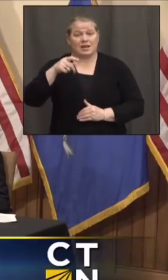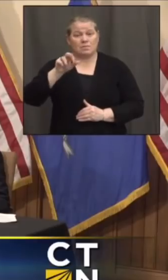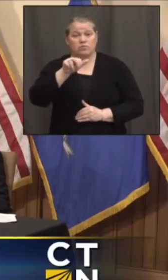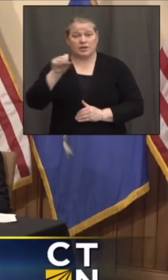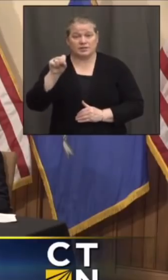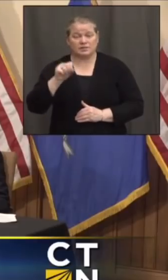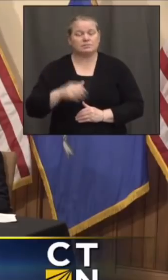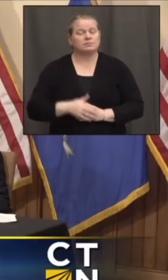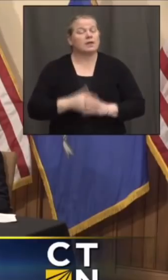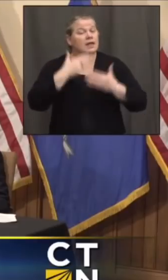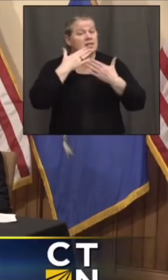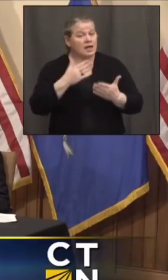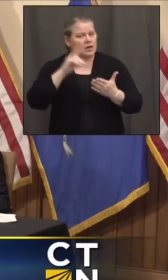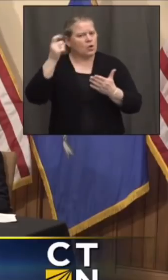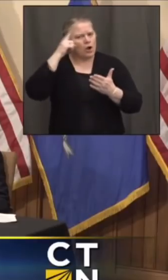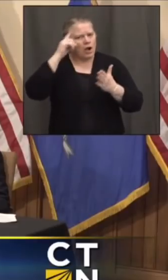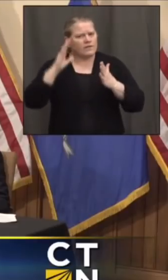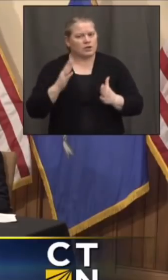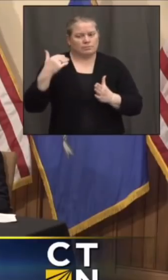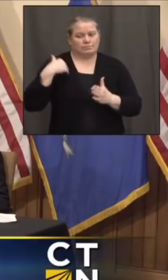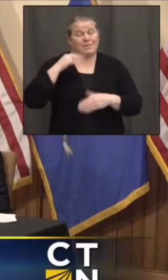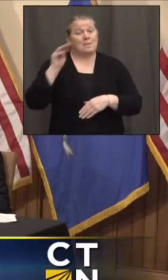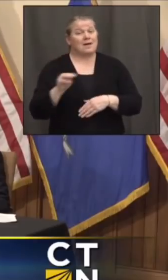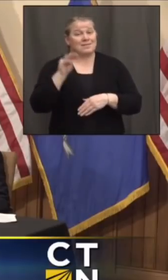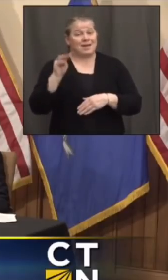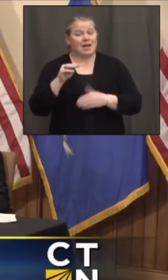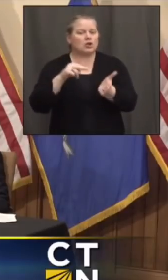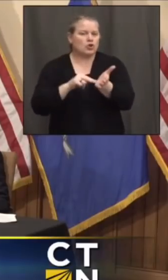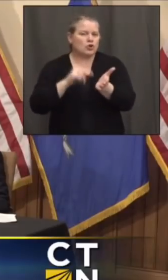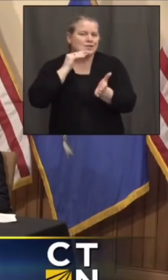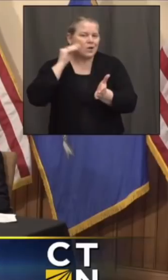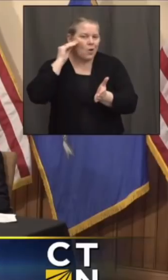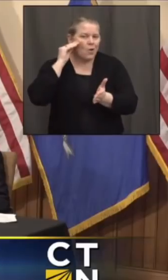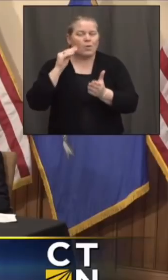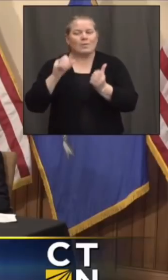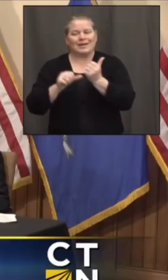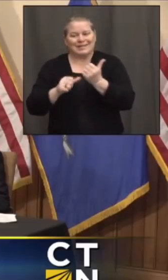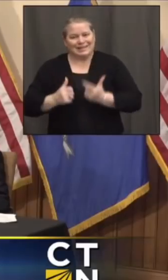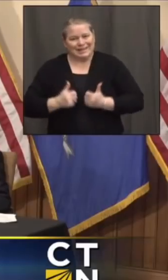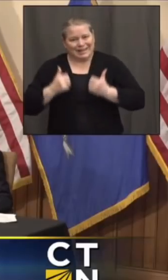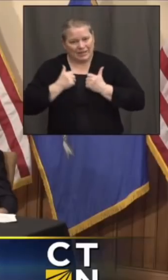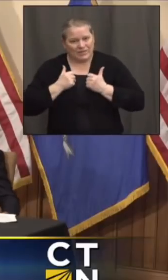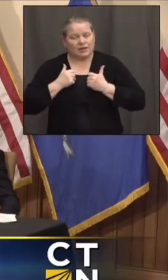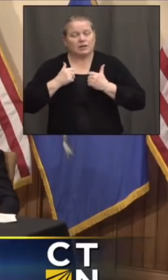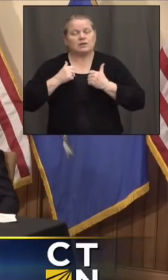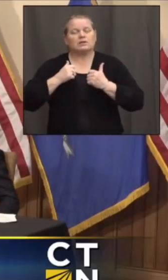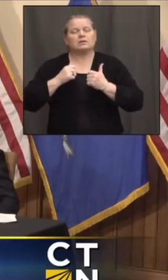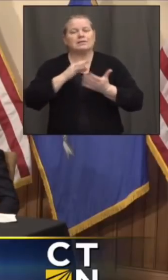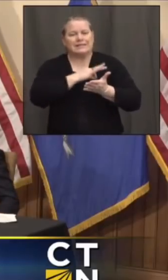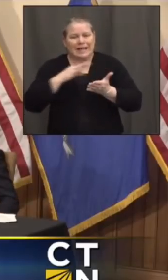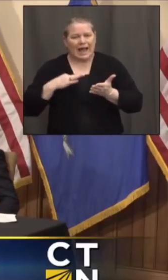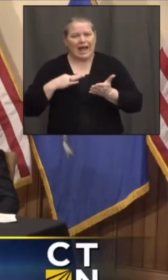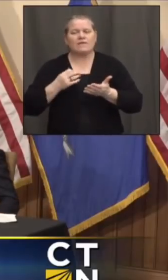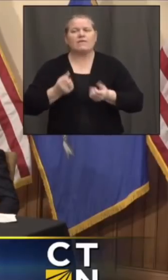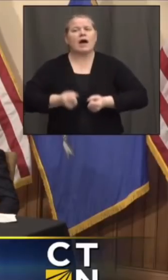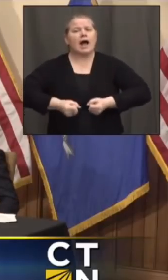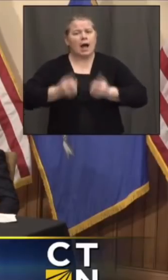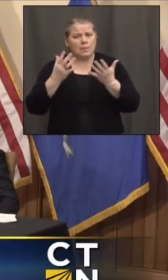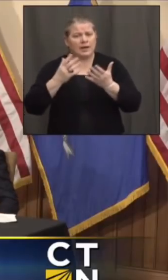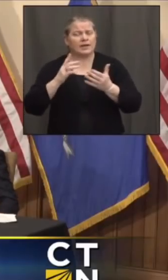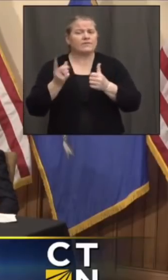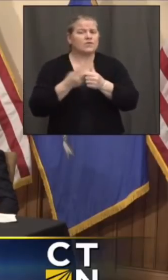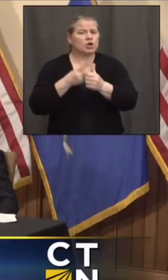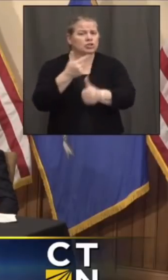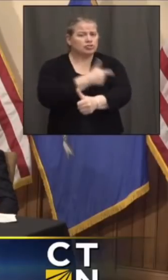what percentage of nursing home and assisted living workers have gotten their first shots and what percentage have gotten their second. I didn't hear back from anyone. You say